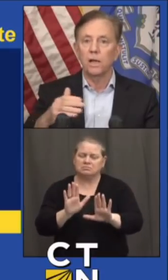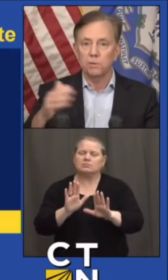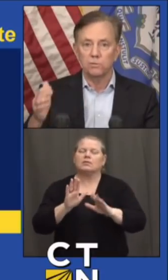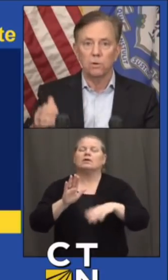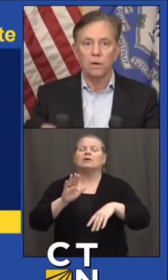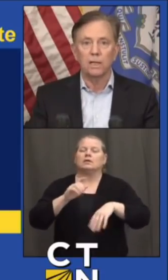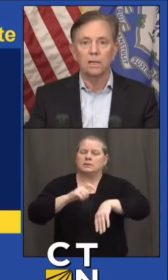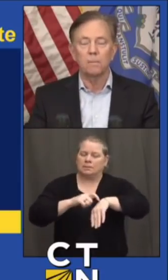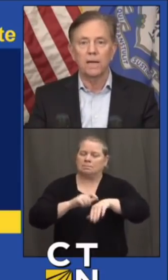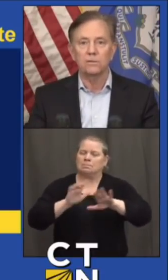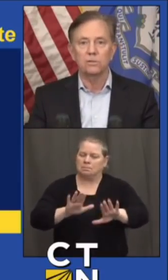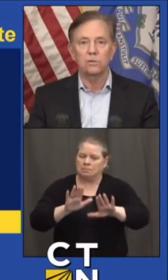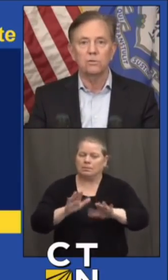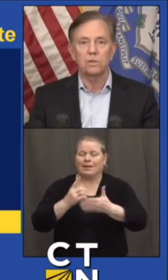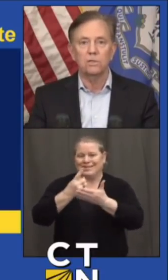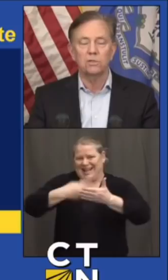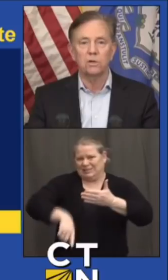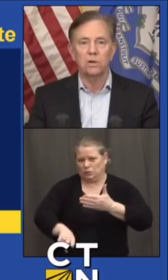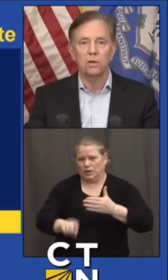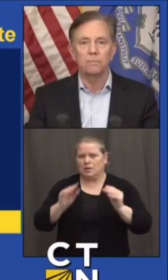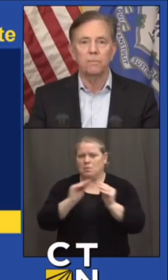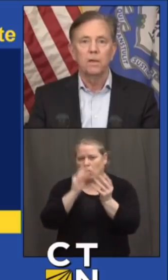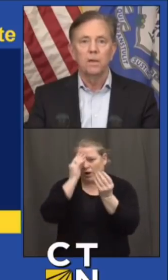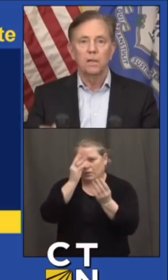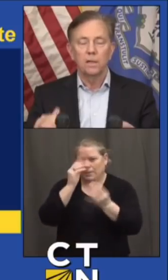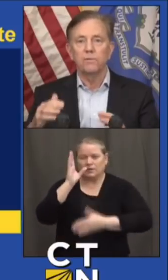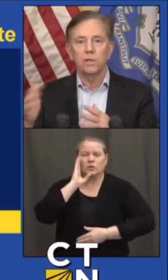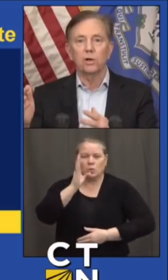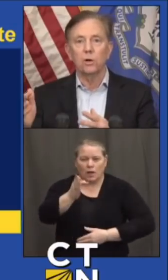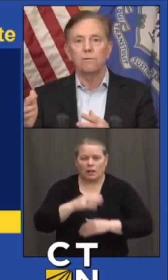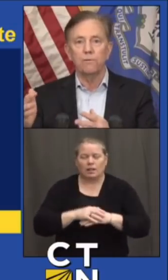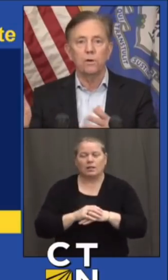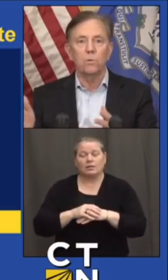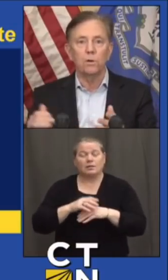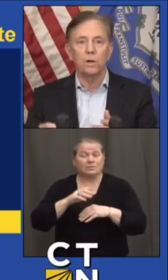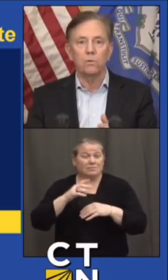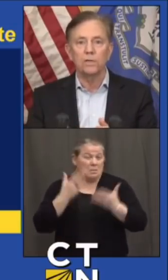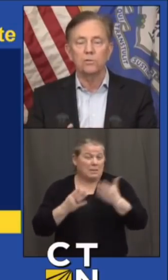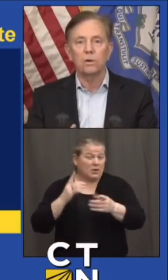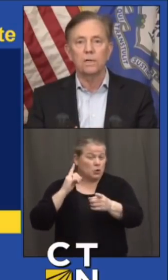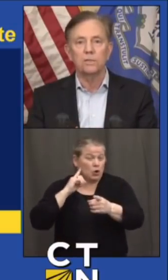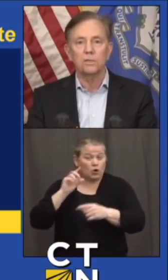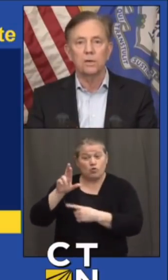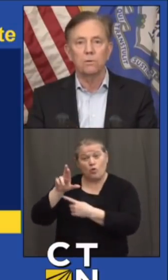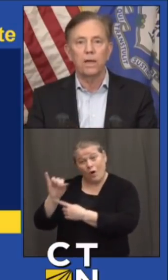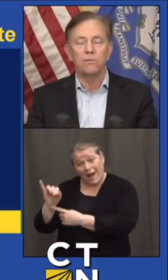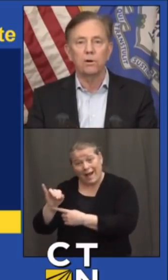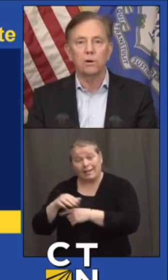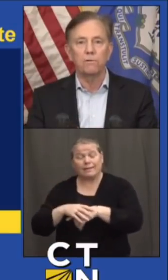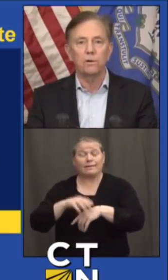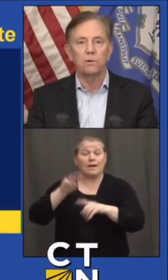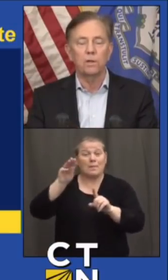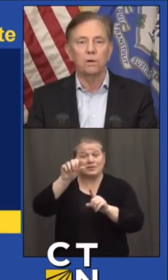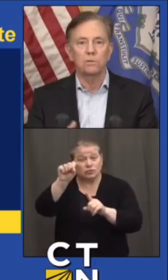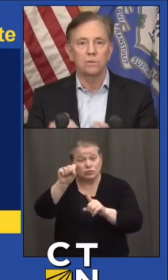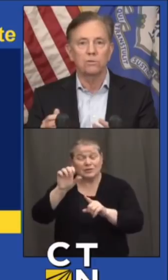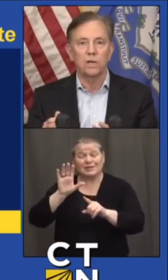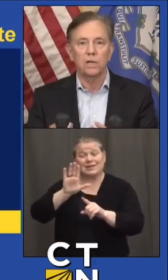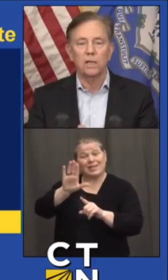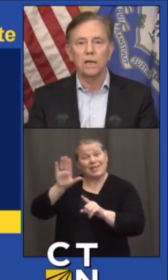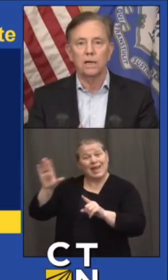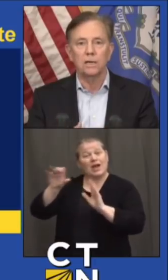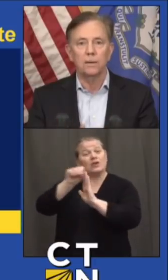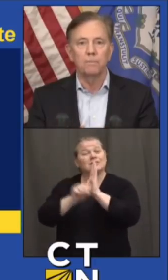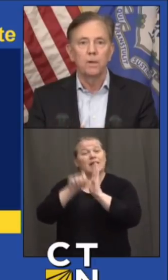of our neighbors, Rhode Island and Massachusetts, are lifting the curfew on their restaurants. We have a curfew that goes till